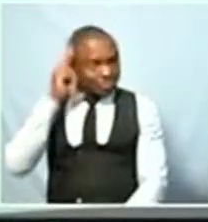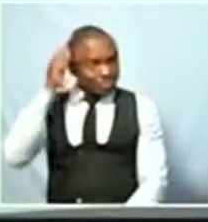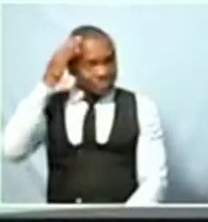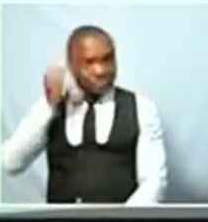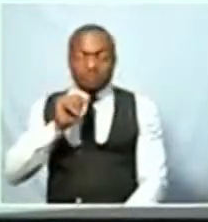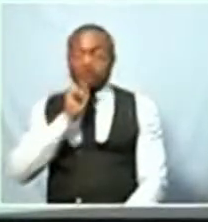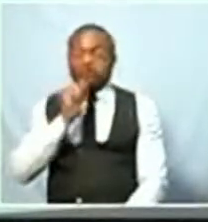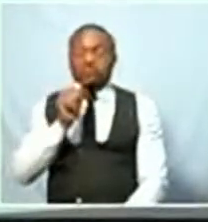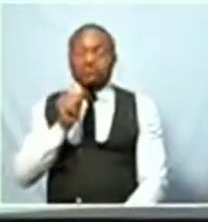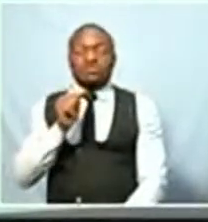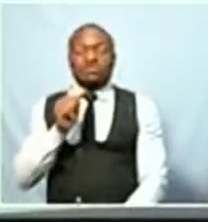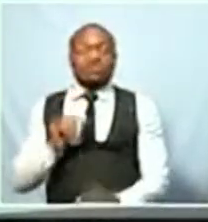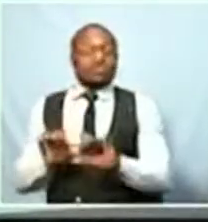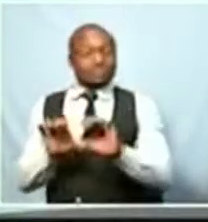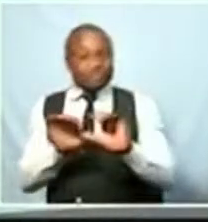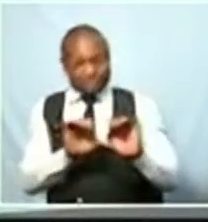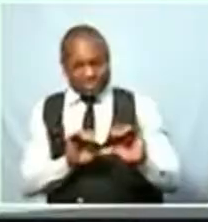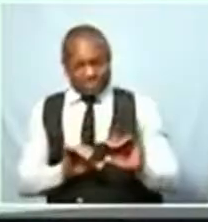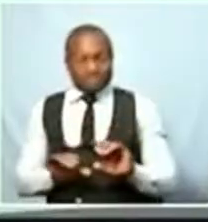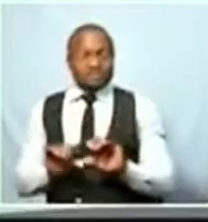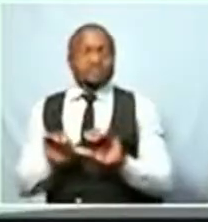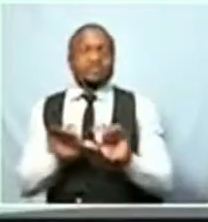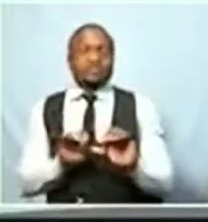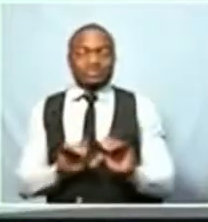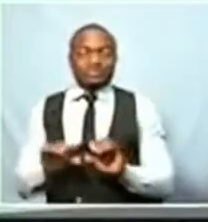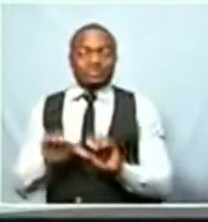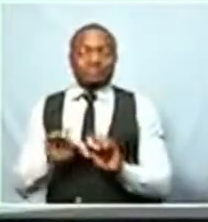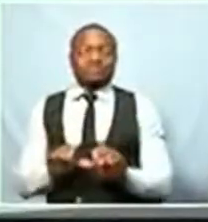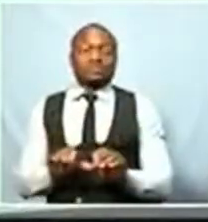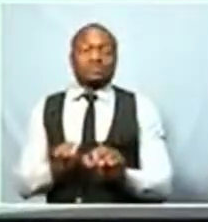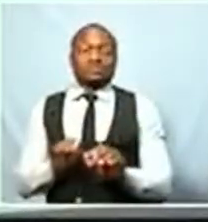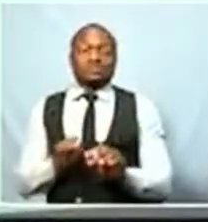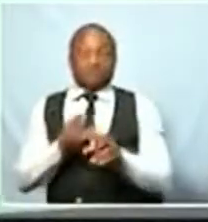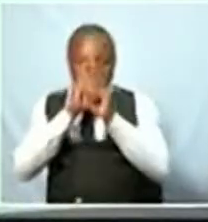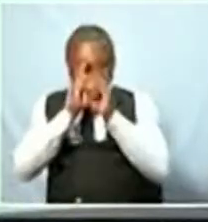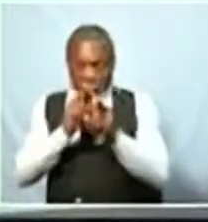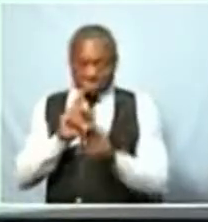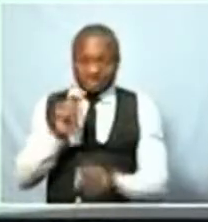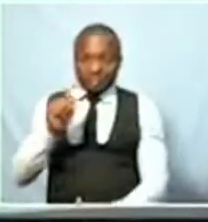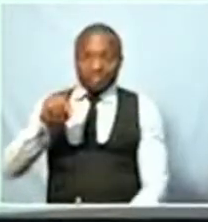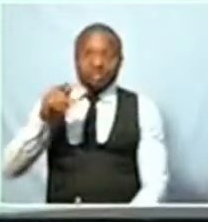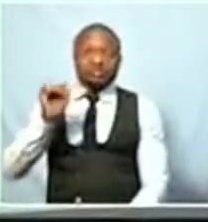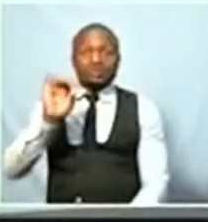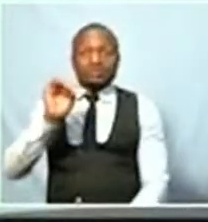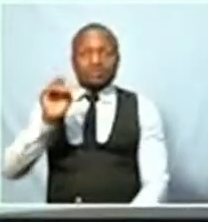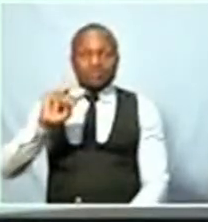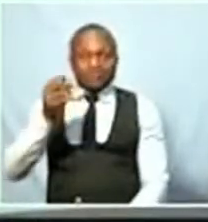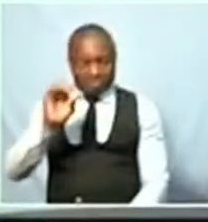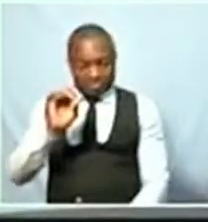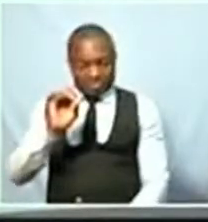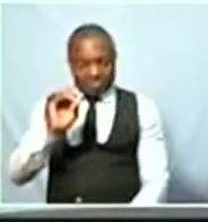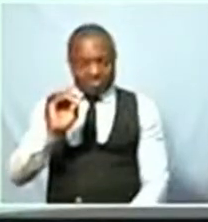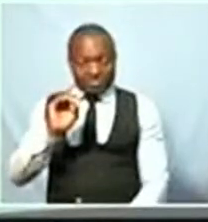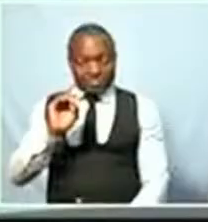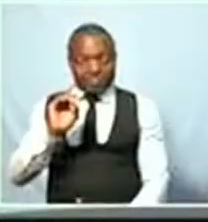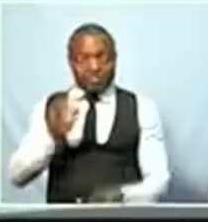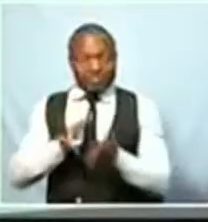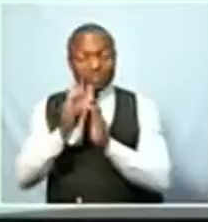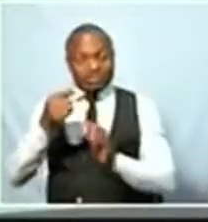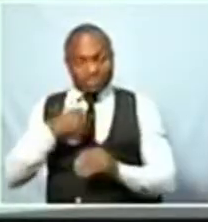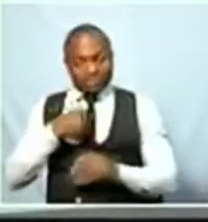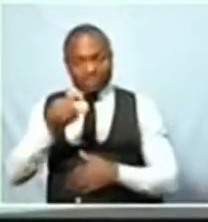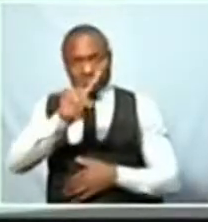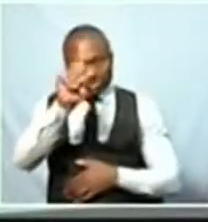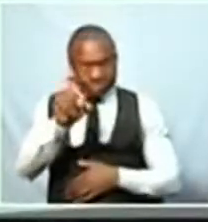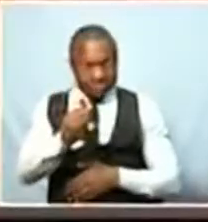should not do it. I think the honorable member Kampyongo asked me a question outsourcing of.